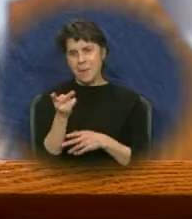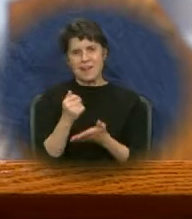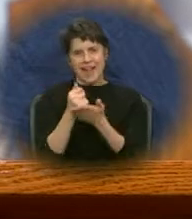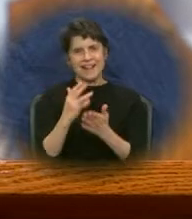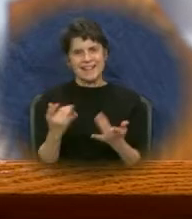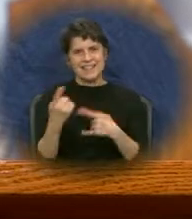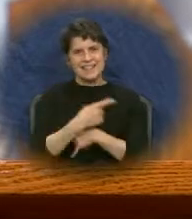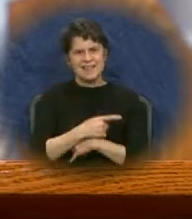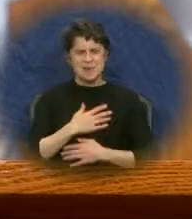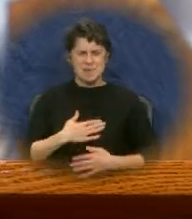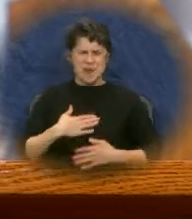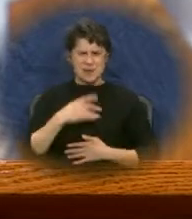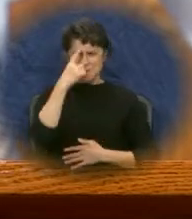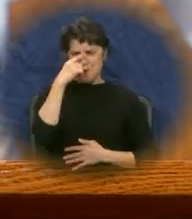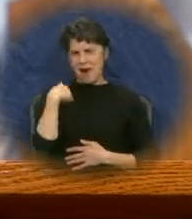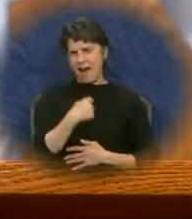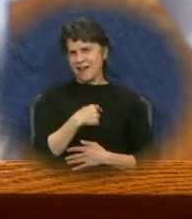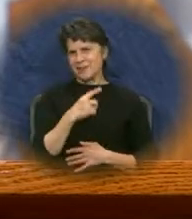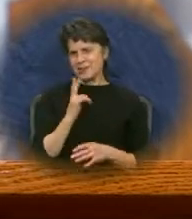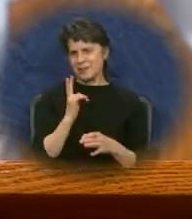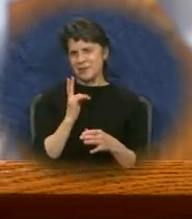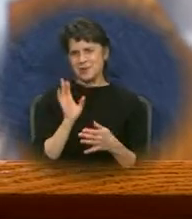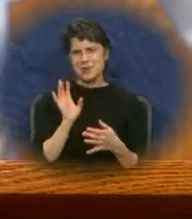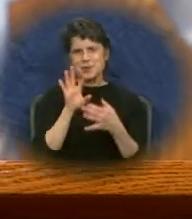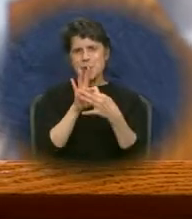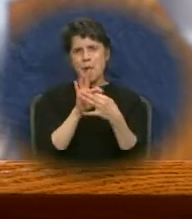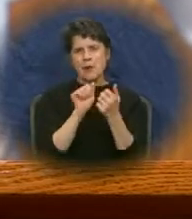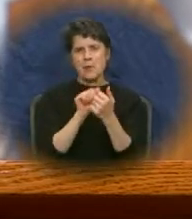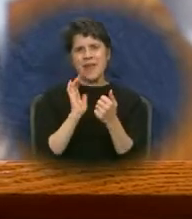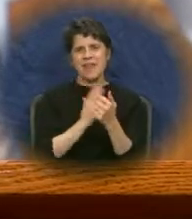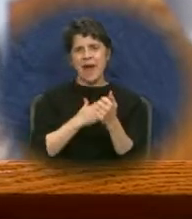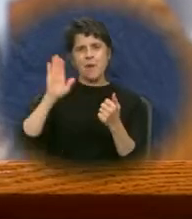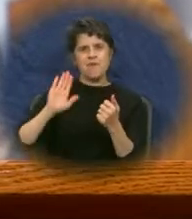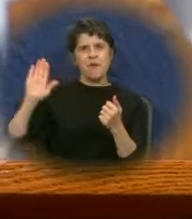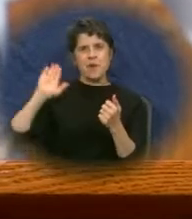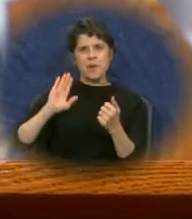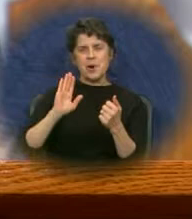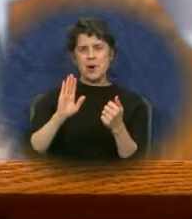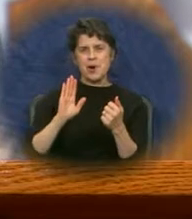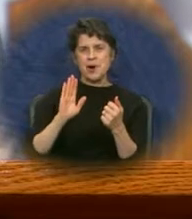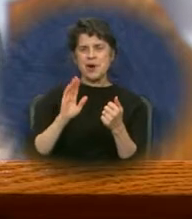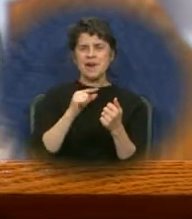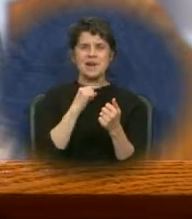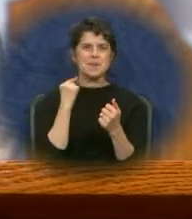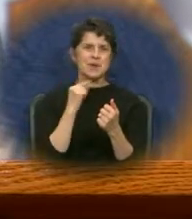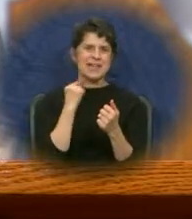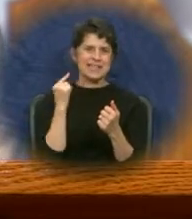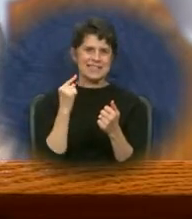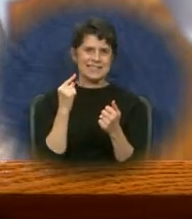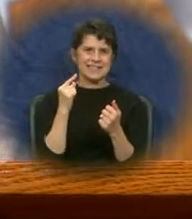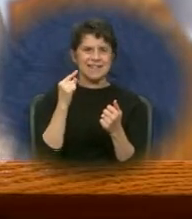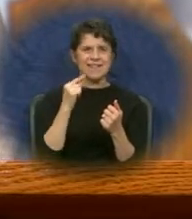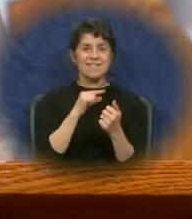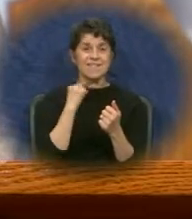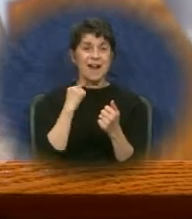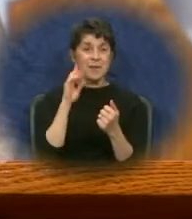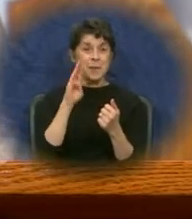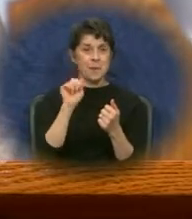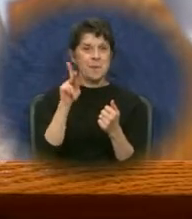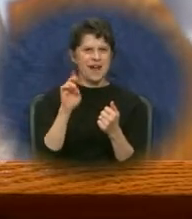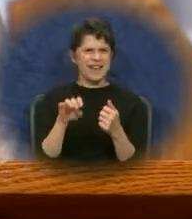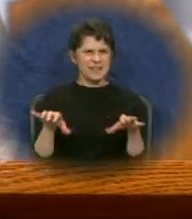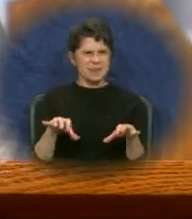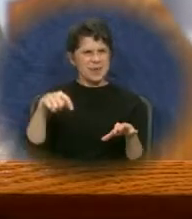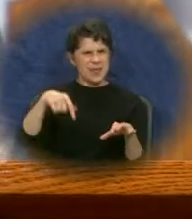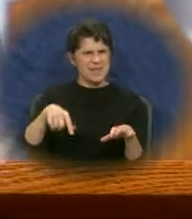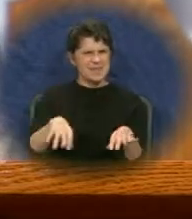to join our former pastor, Monsignor Larry, in this special ministry of the television Mass. The ministry of